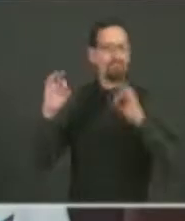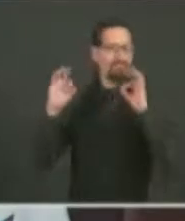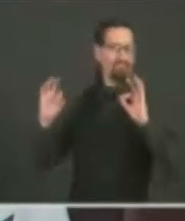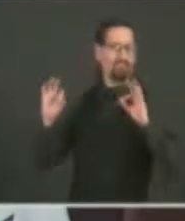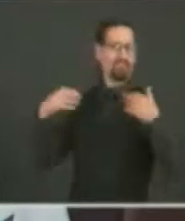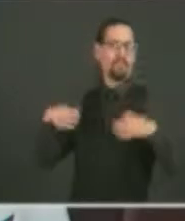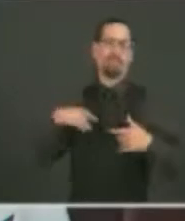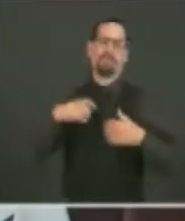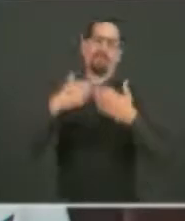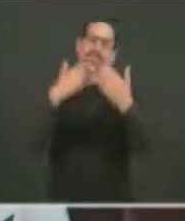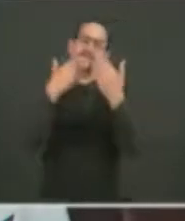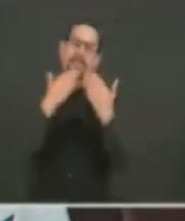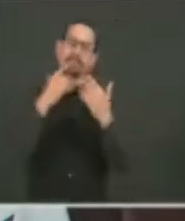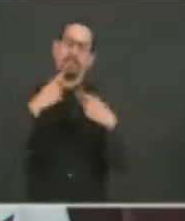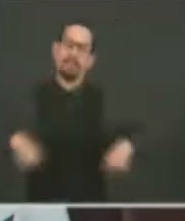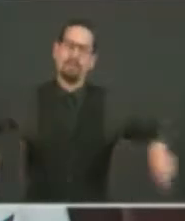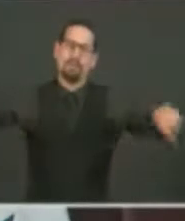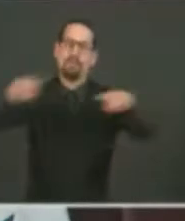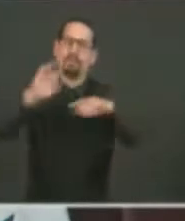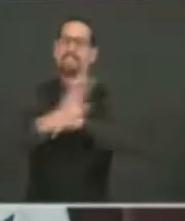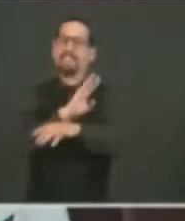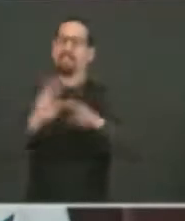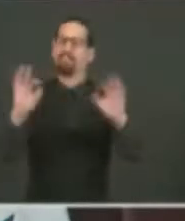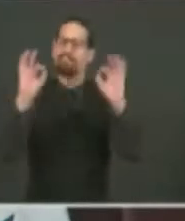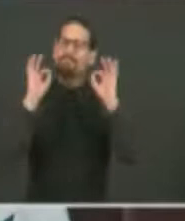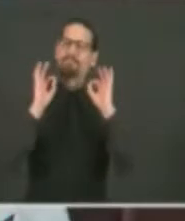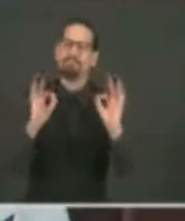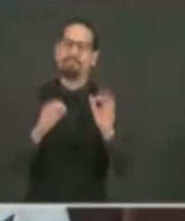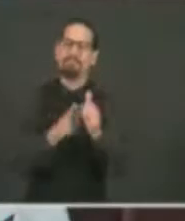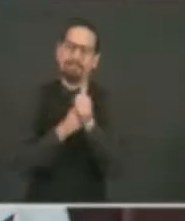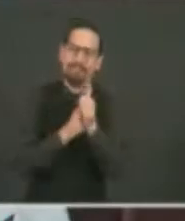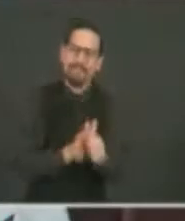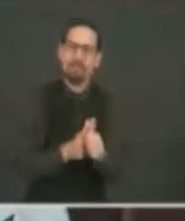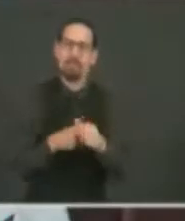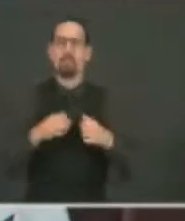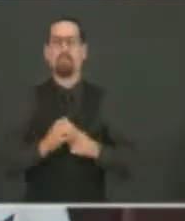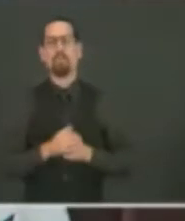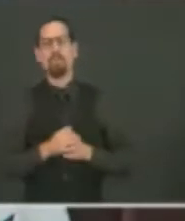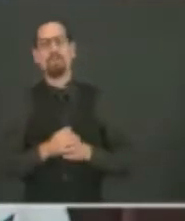much. 88% of businesses were conducting